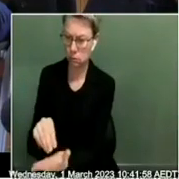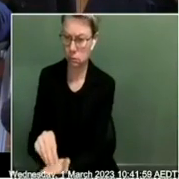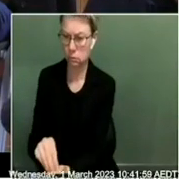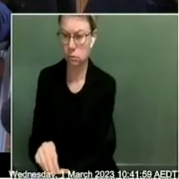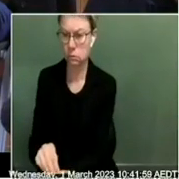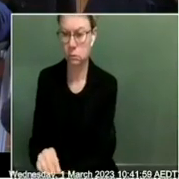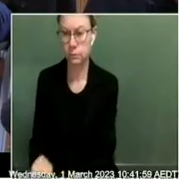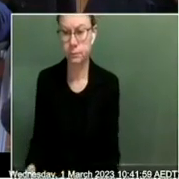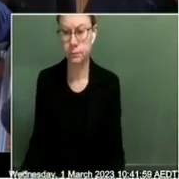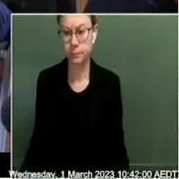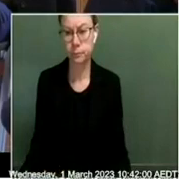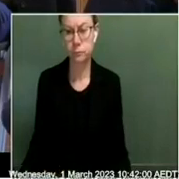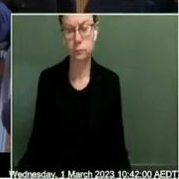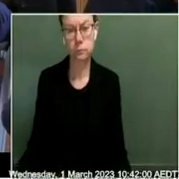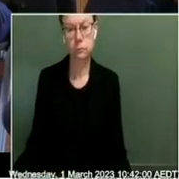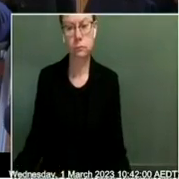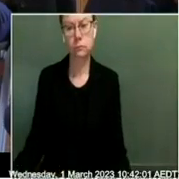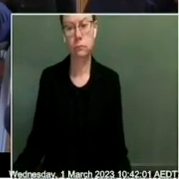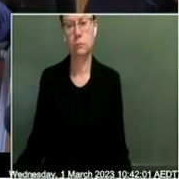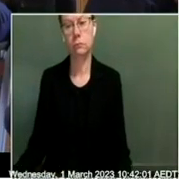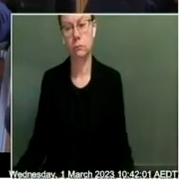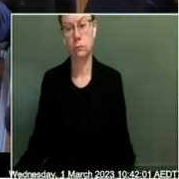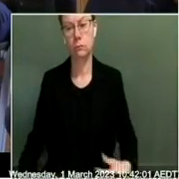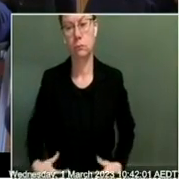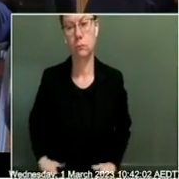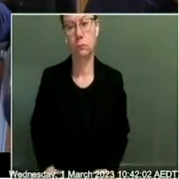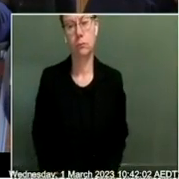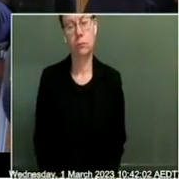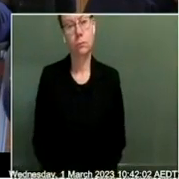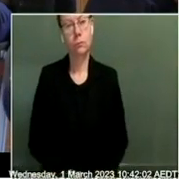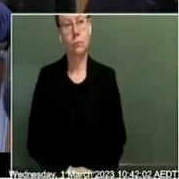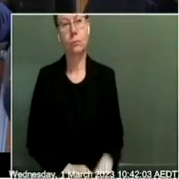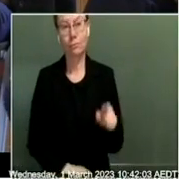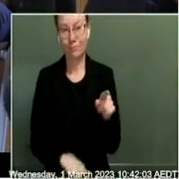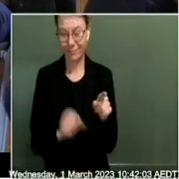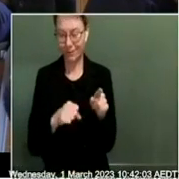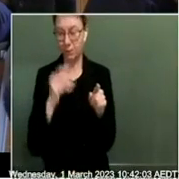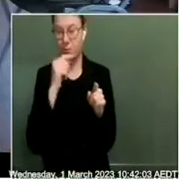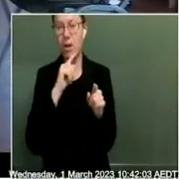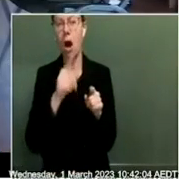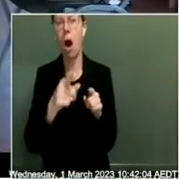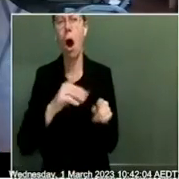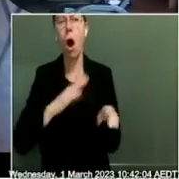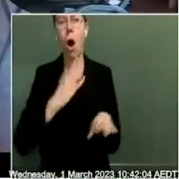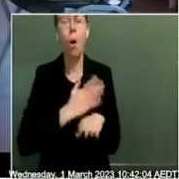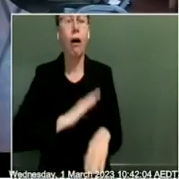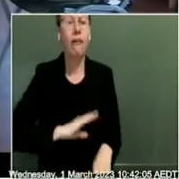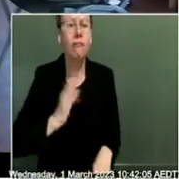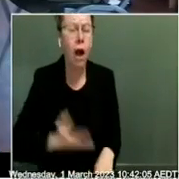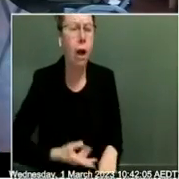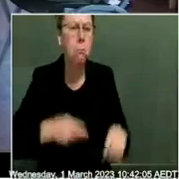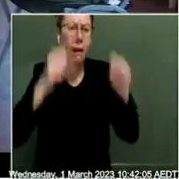explained away because he worked in a milking with cows. Mm. Was he a Ballarat too?